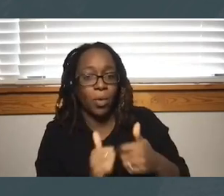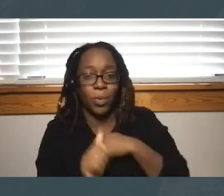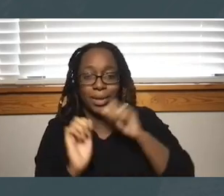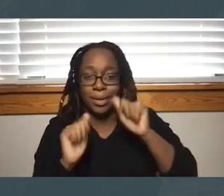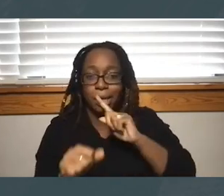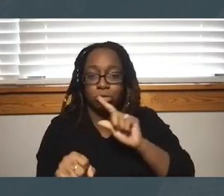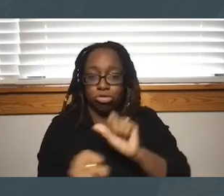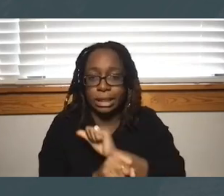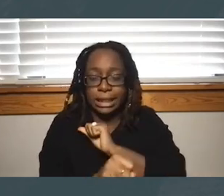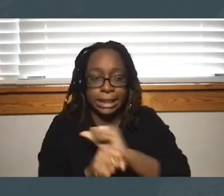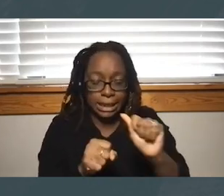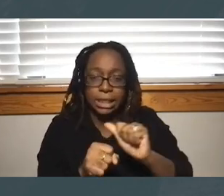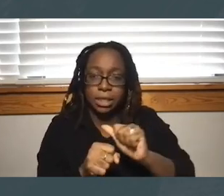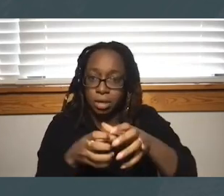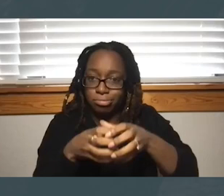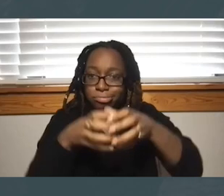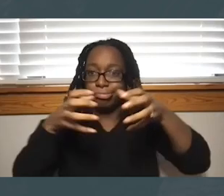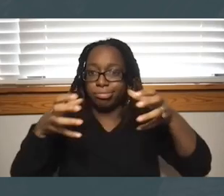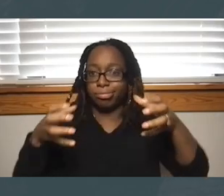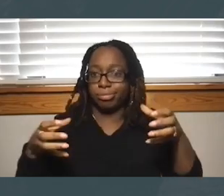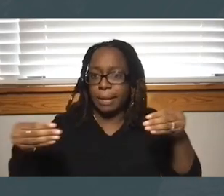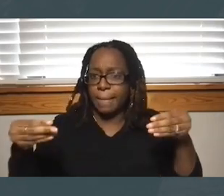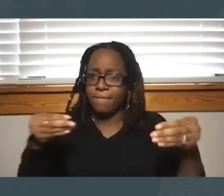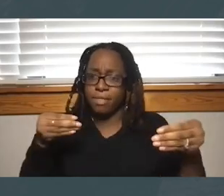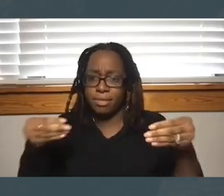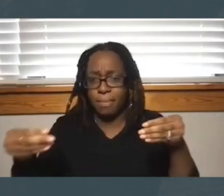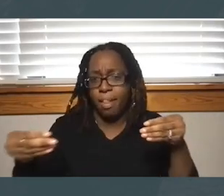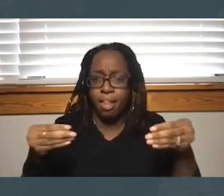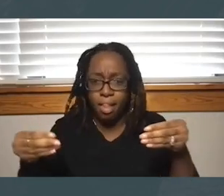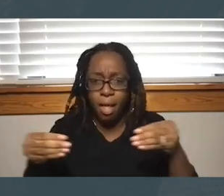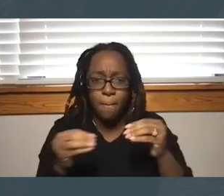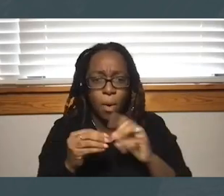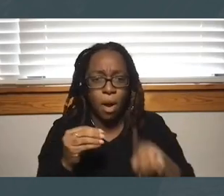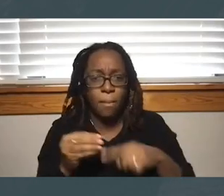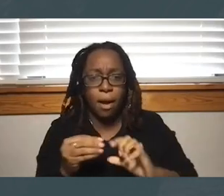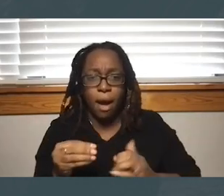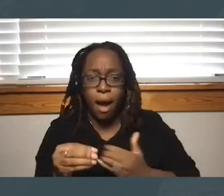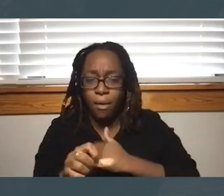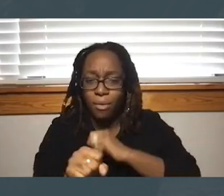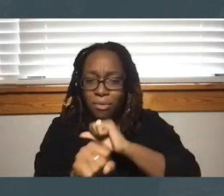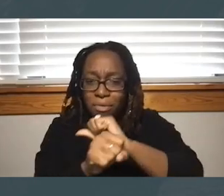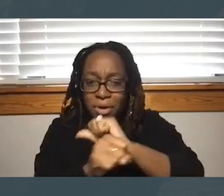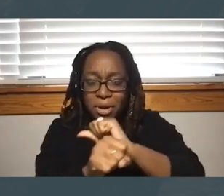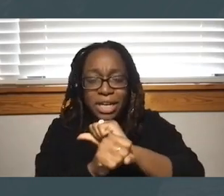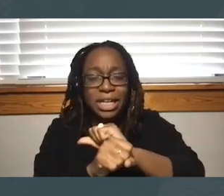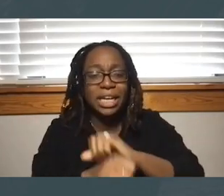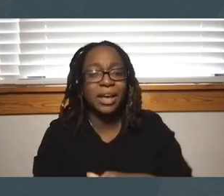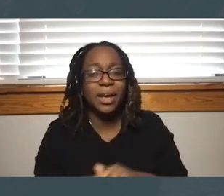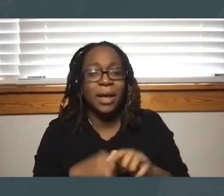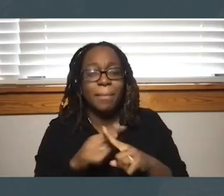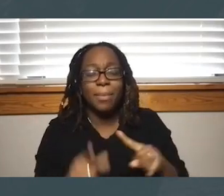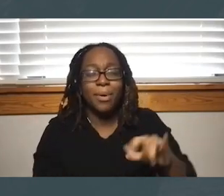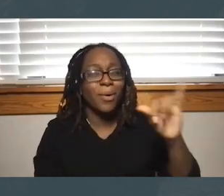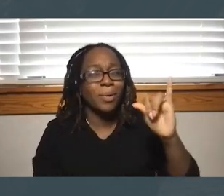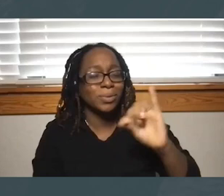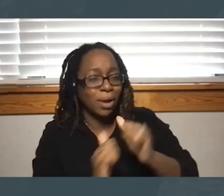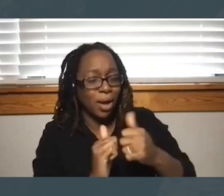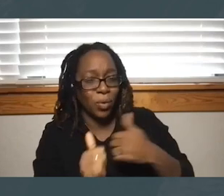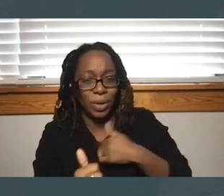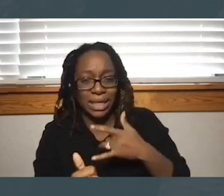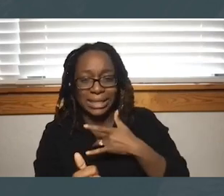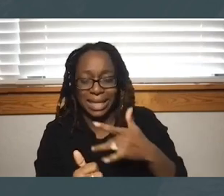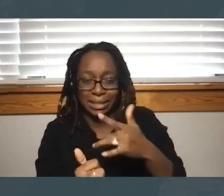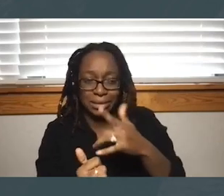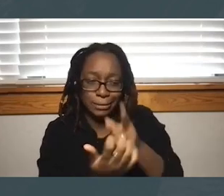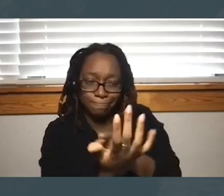and what has been engendered in its wake. I think it's also a way of pointing that